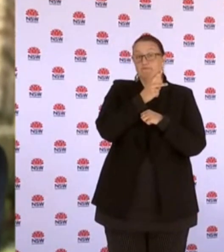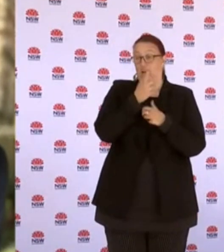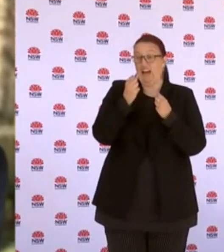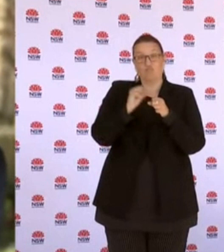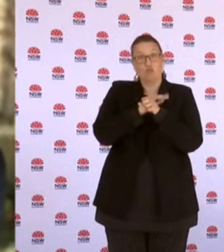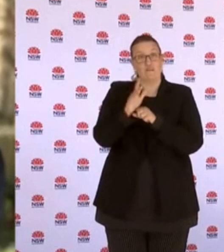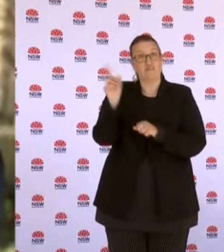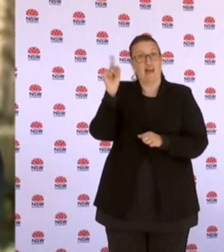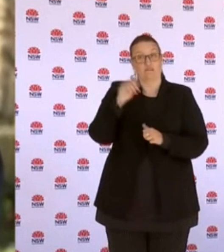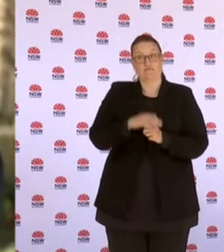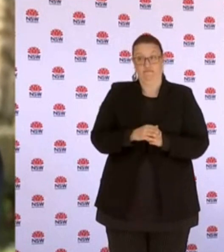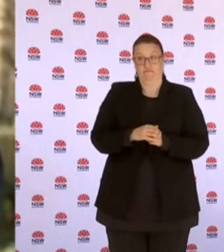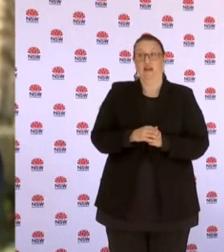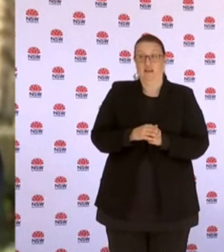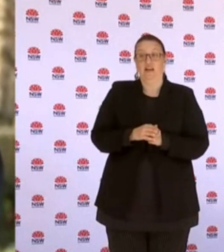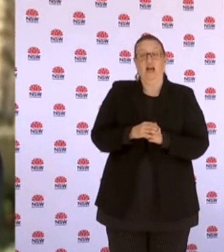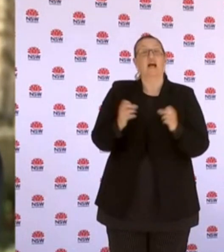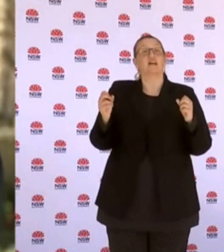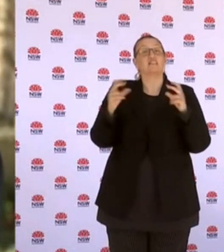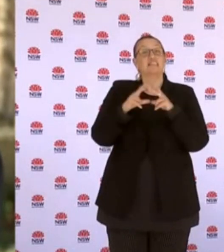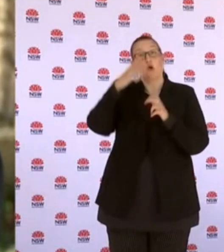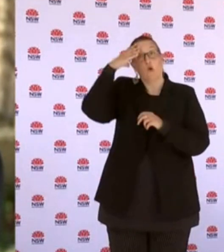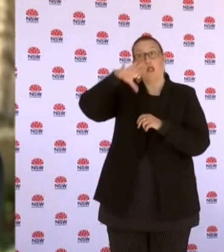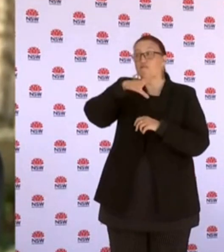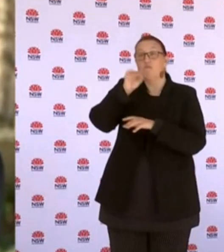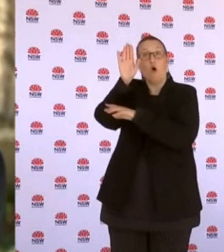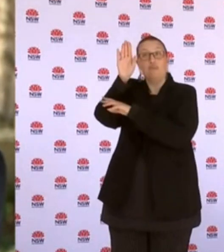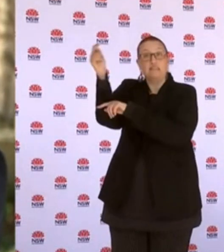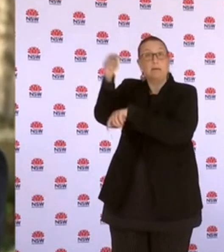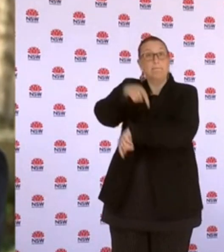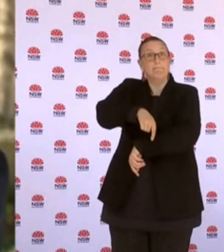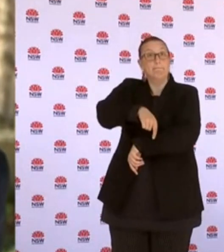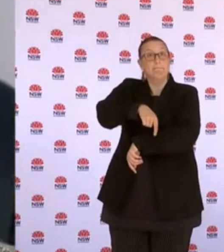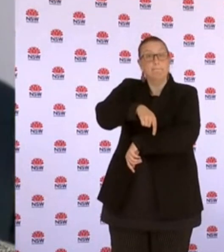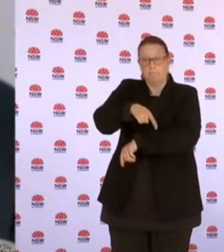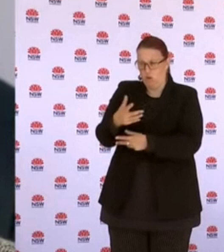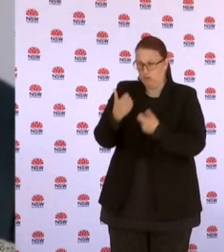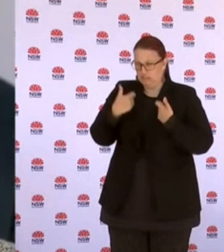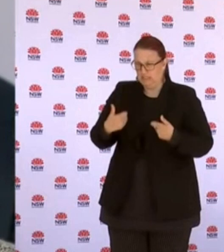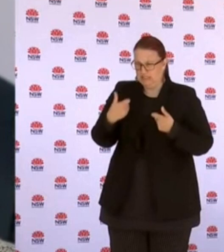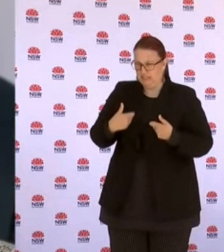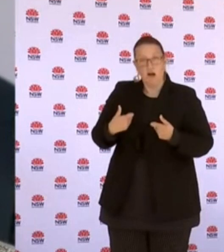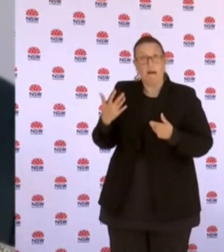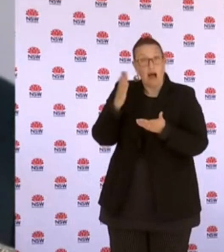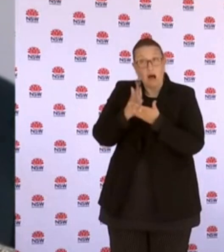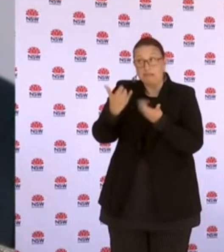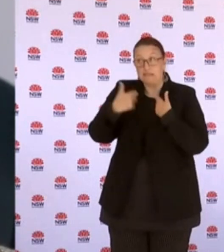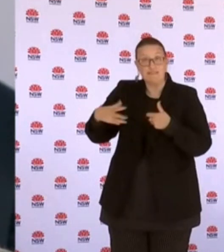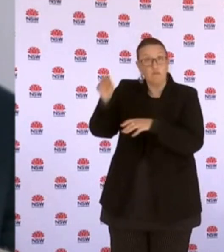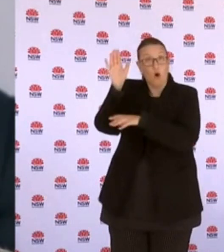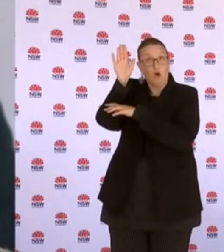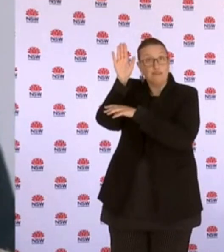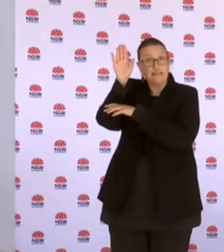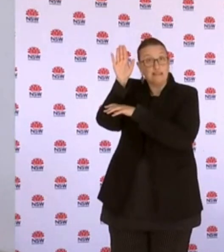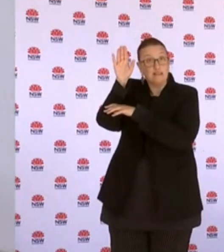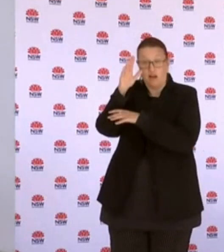given what we're going through at the moment, recommending to government we pause overseas arrivals for the duration of the lockdown? Look, I'm sorry, that information